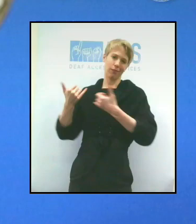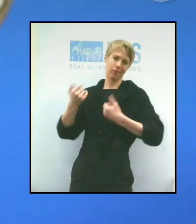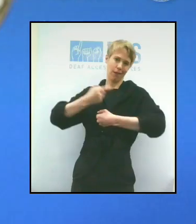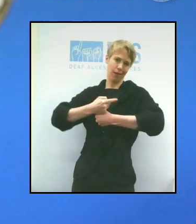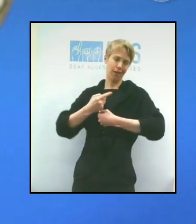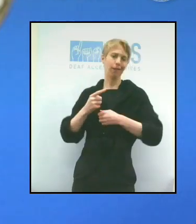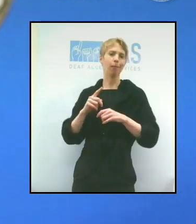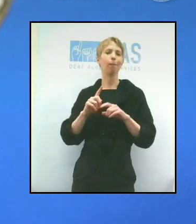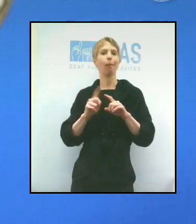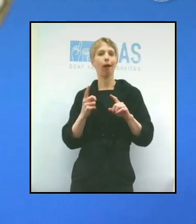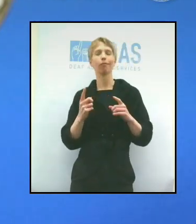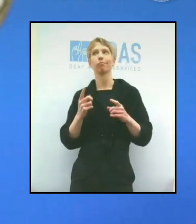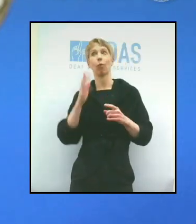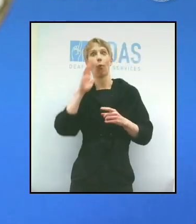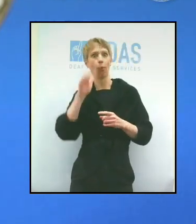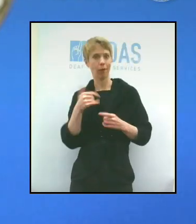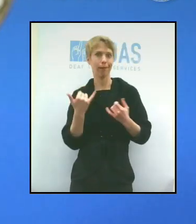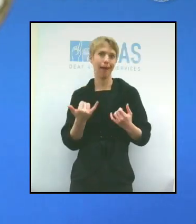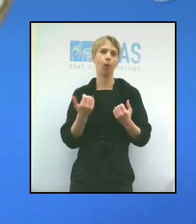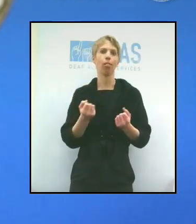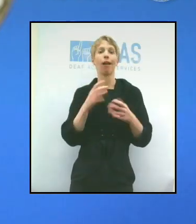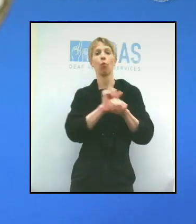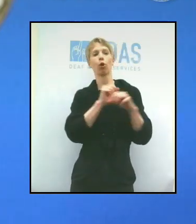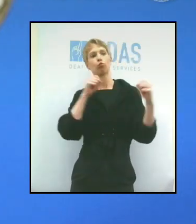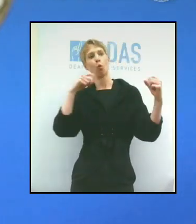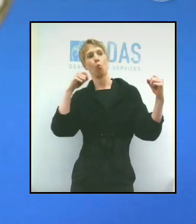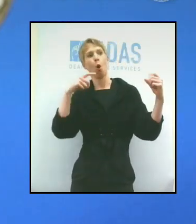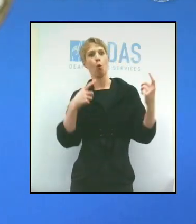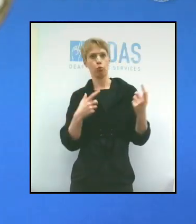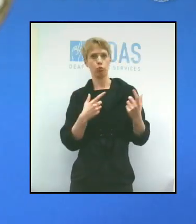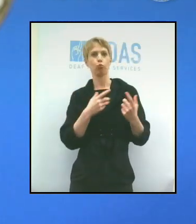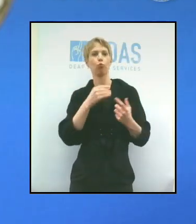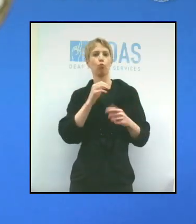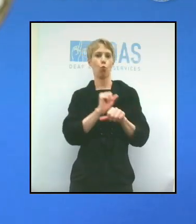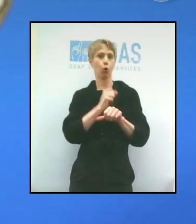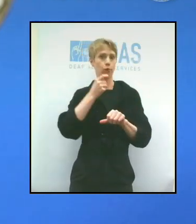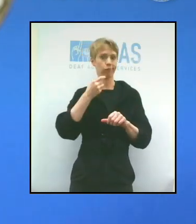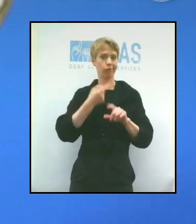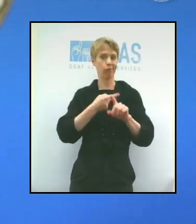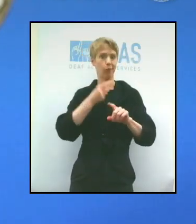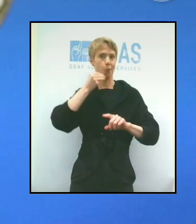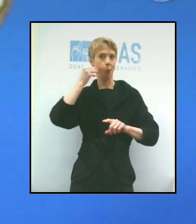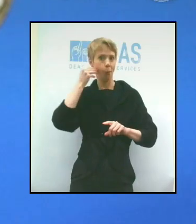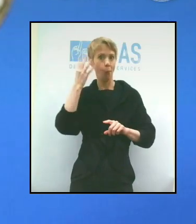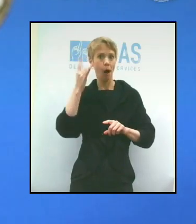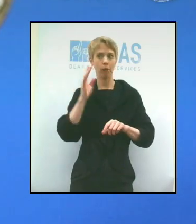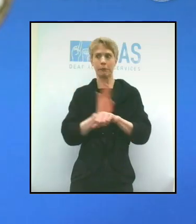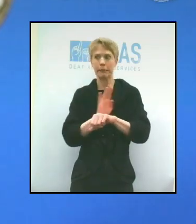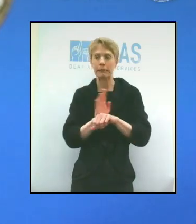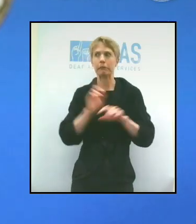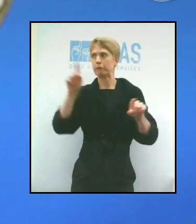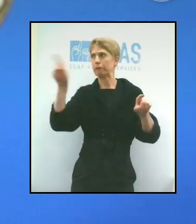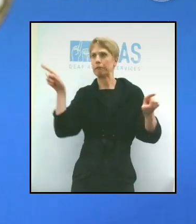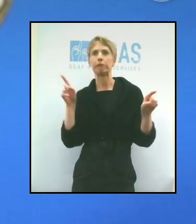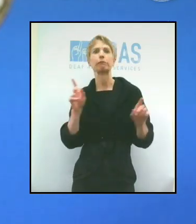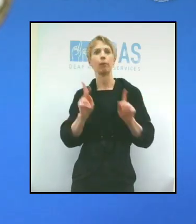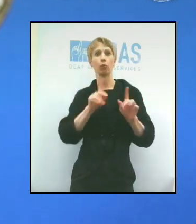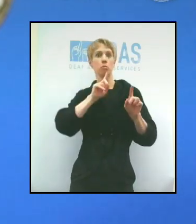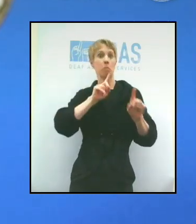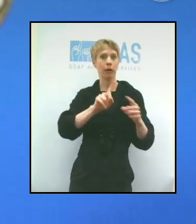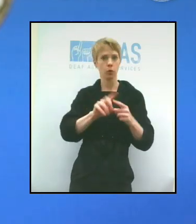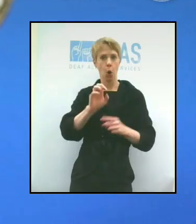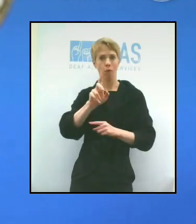here, even if you're not in the building. It is very busy with regards to the COVID-19 response. And I want to thank each and every one of